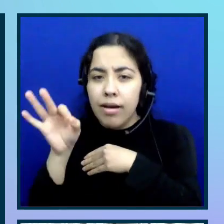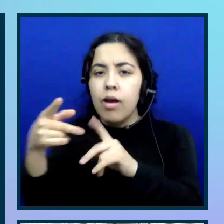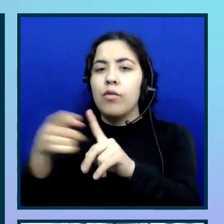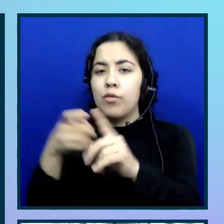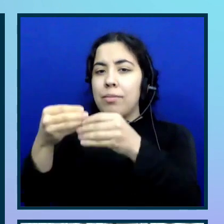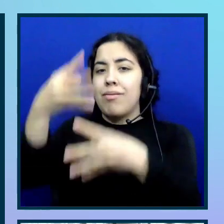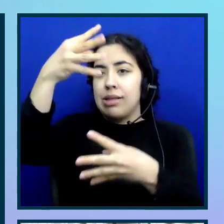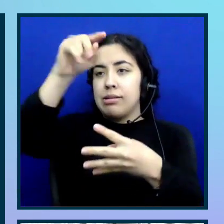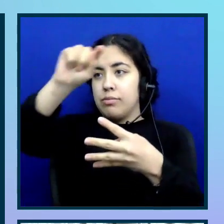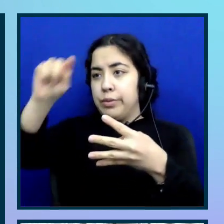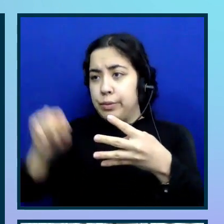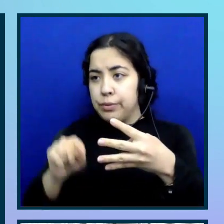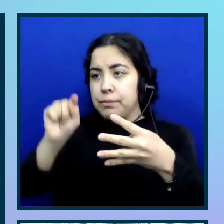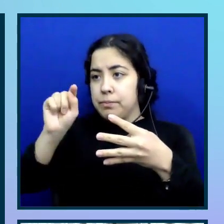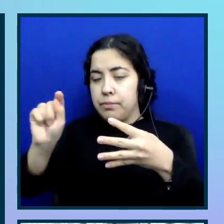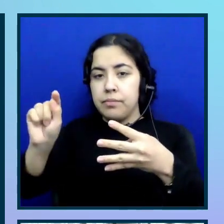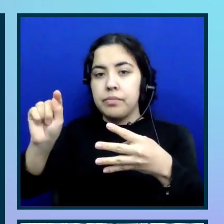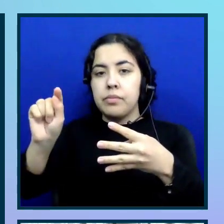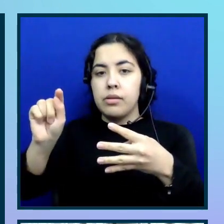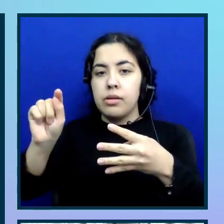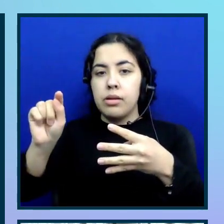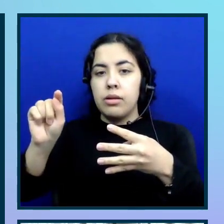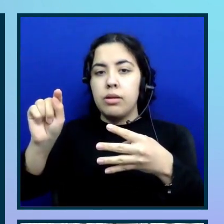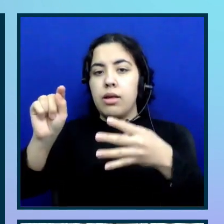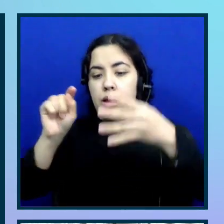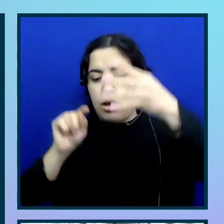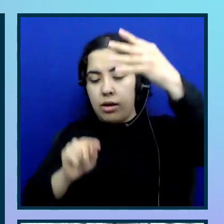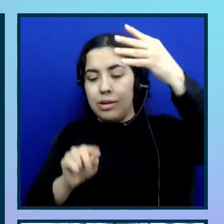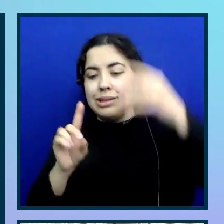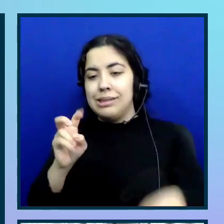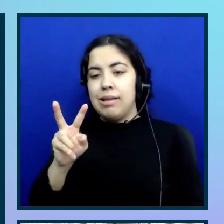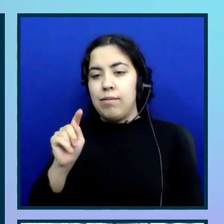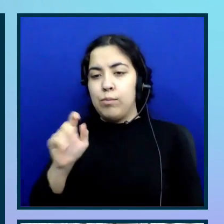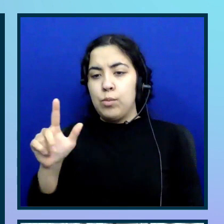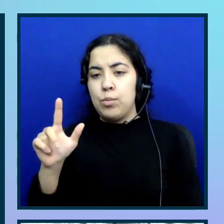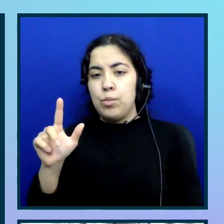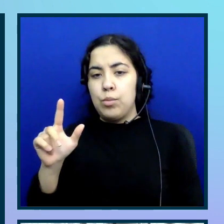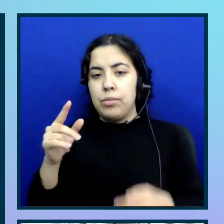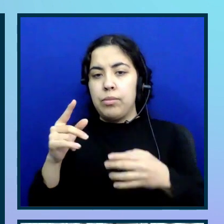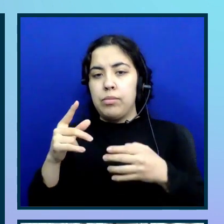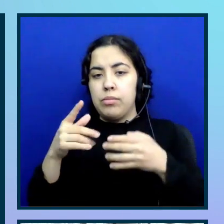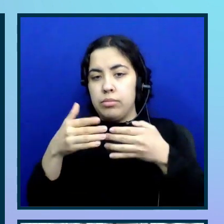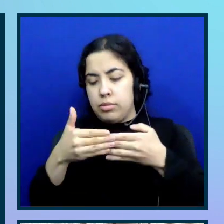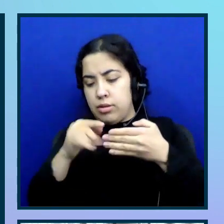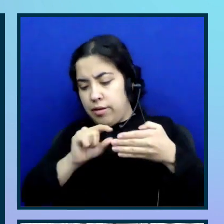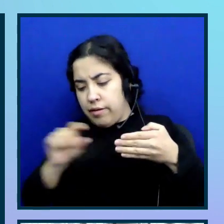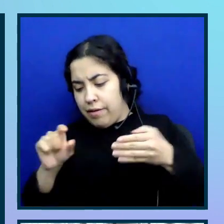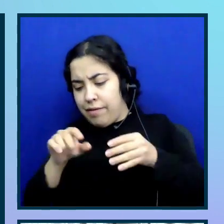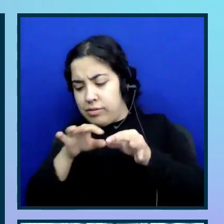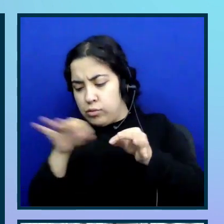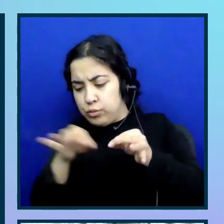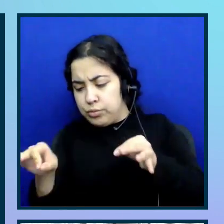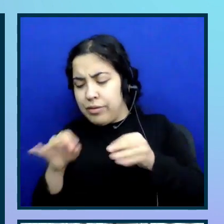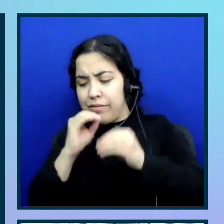list element. I can go back to the DevTools panel. It's going to tell me a little bit that I need to fix the following, fix the color contrast